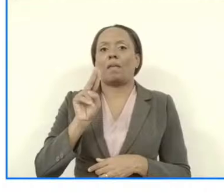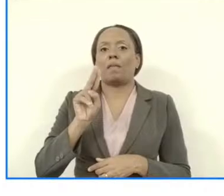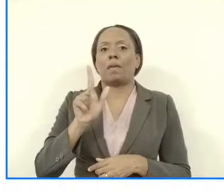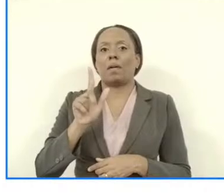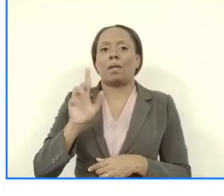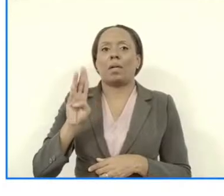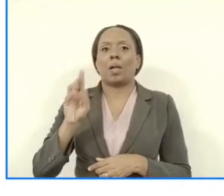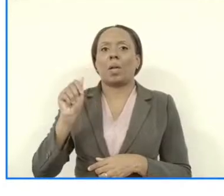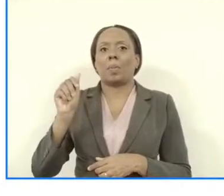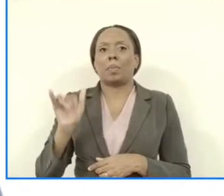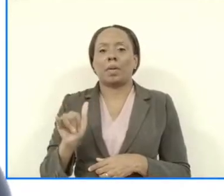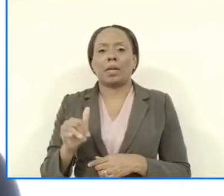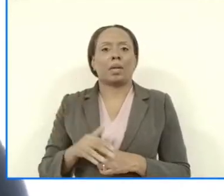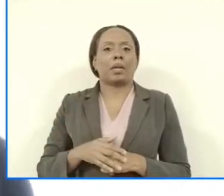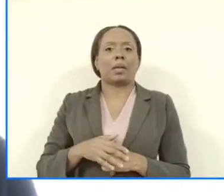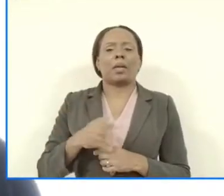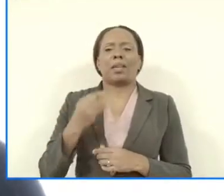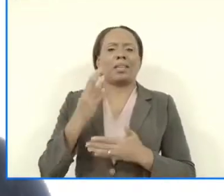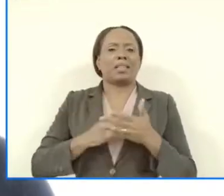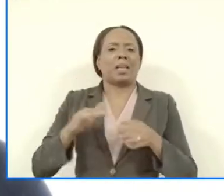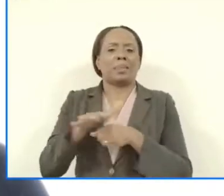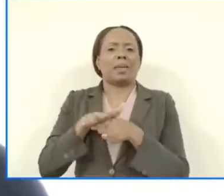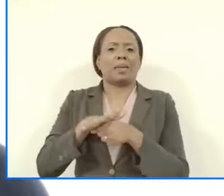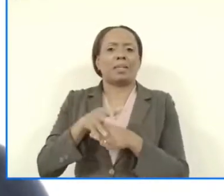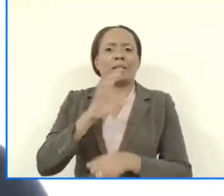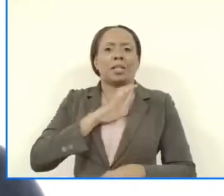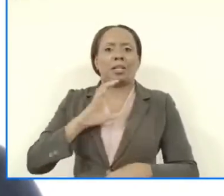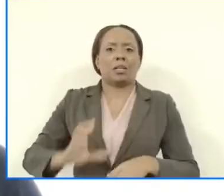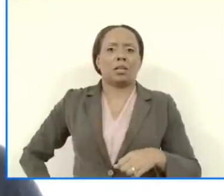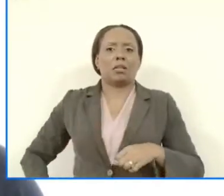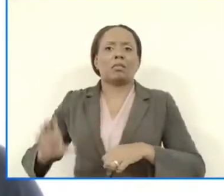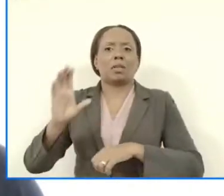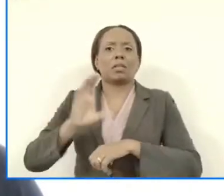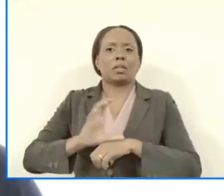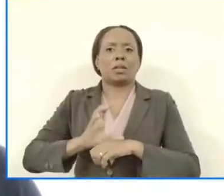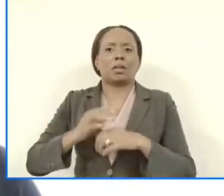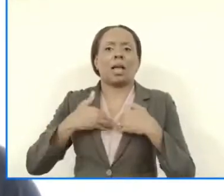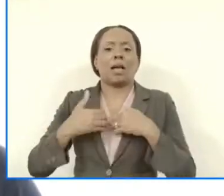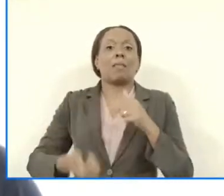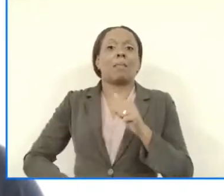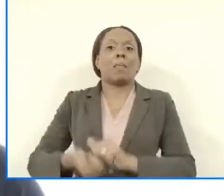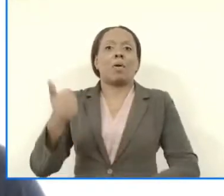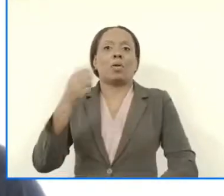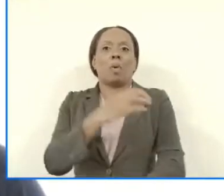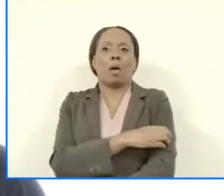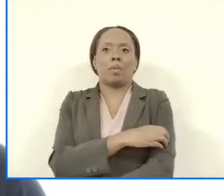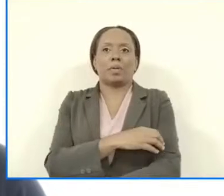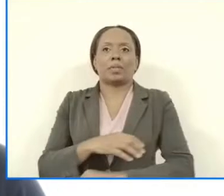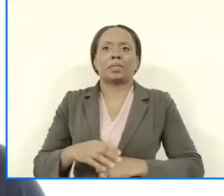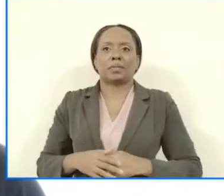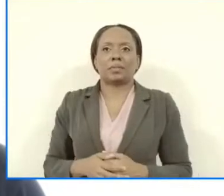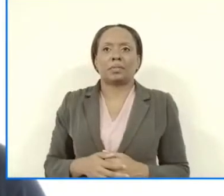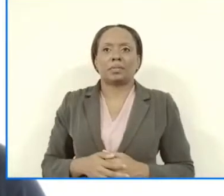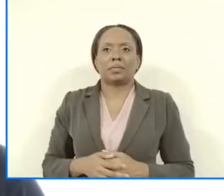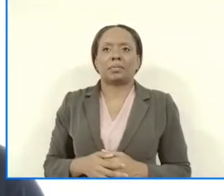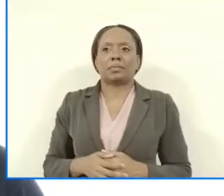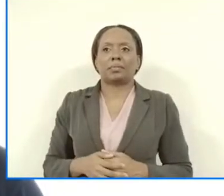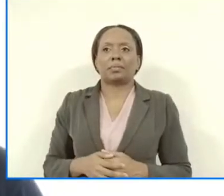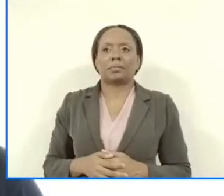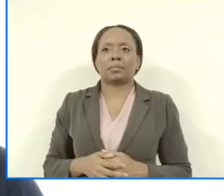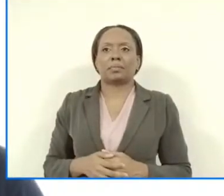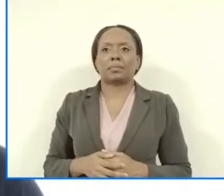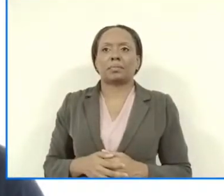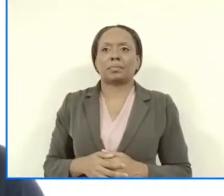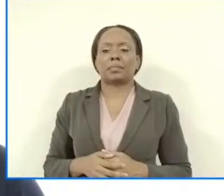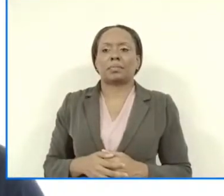Hill, Country View Estate, St. Philip were either completely or partially restored late yesterday evening. Today